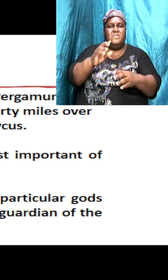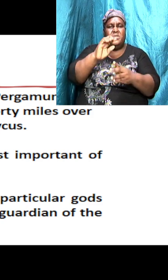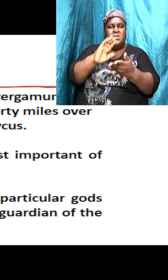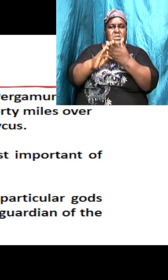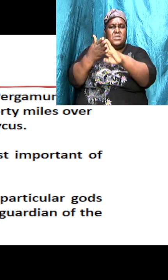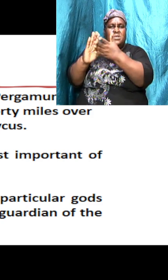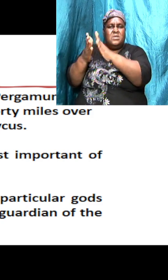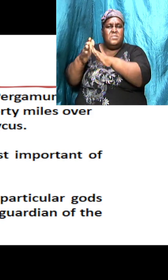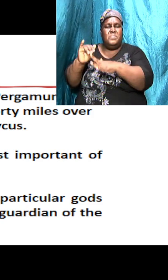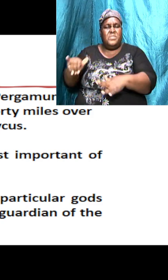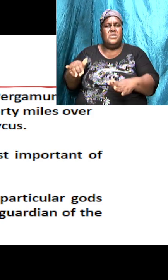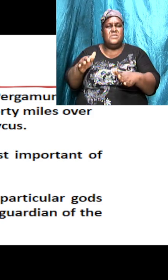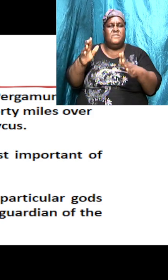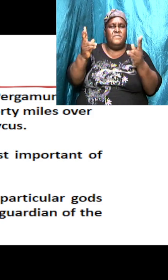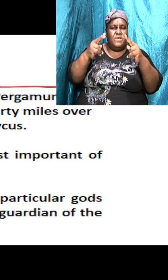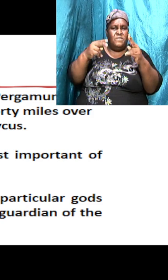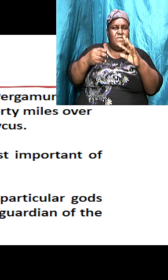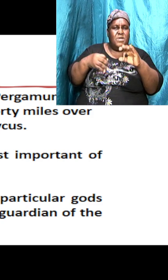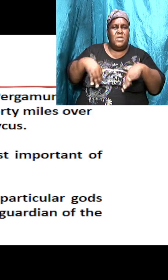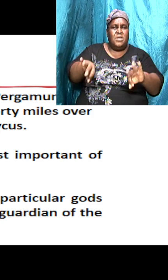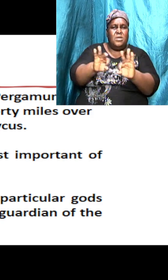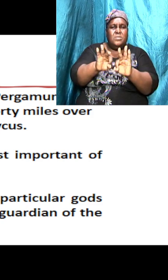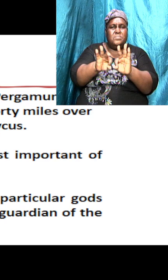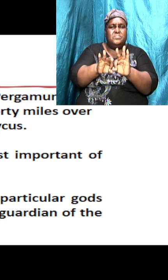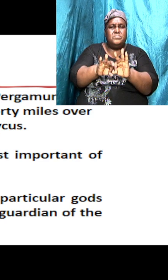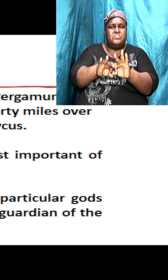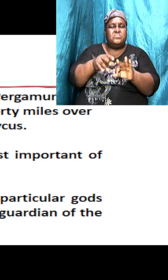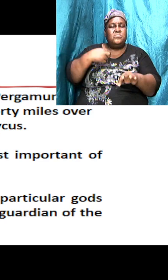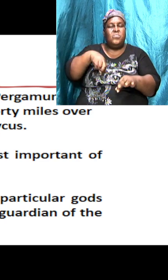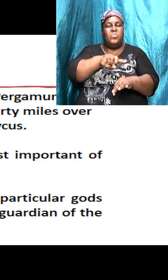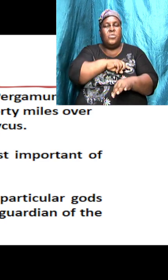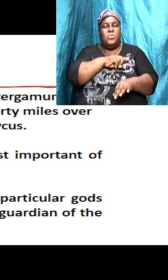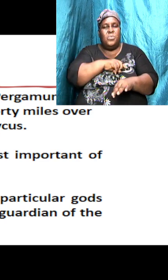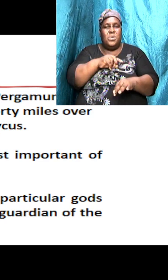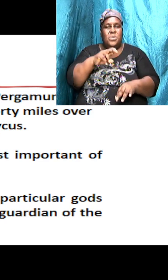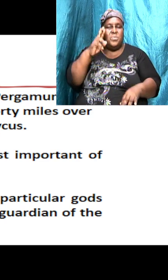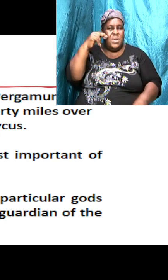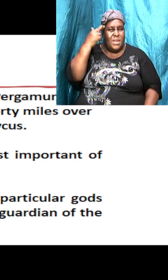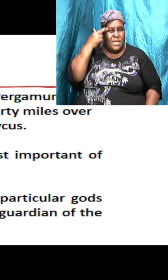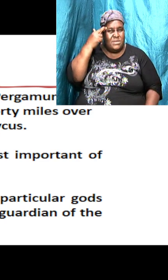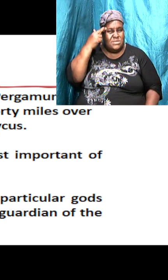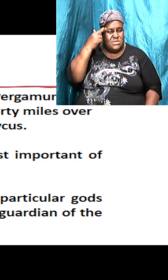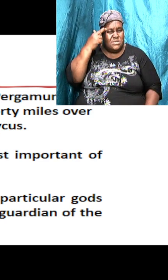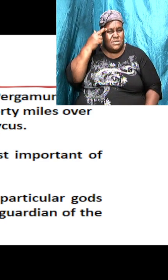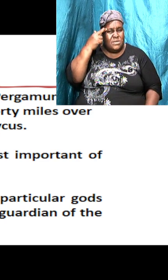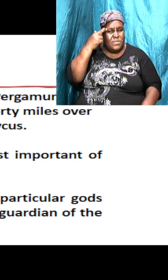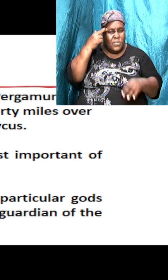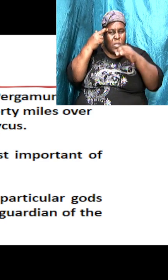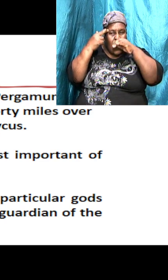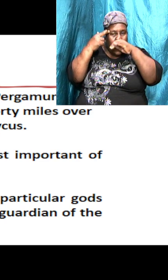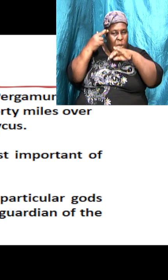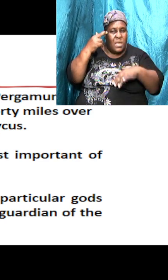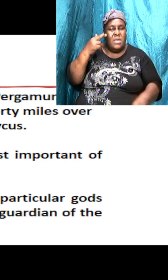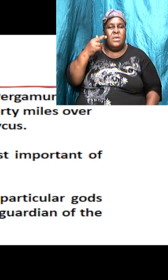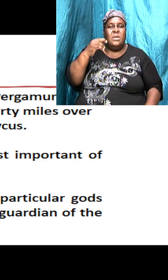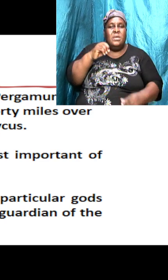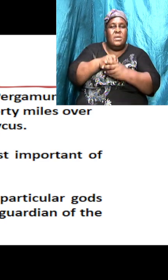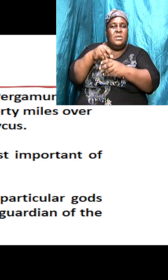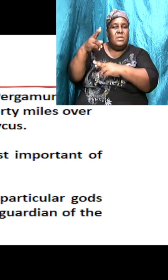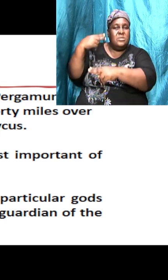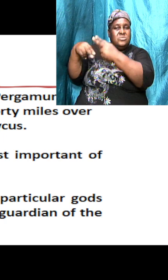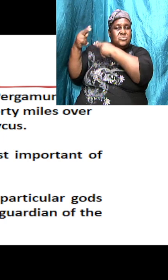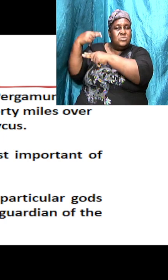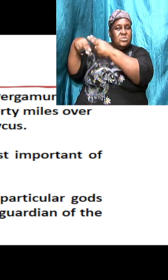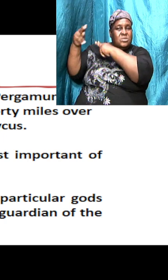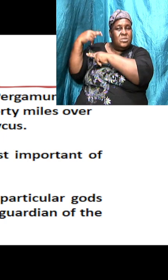very important. As we go on, we will realize, you know, that in history, there